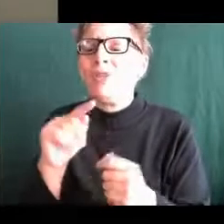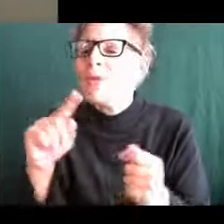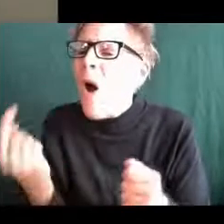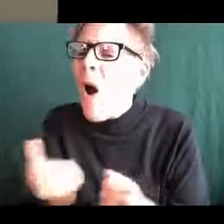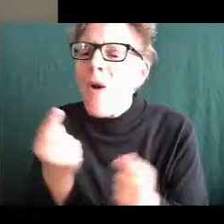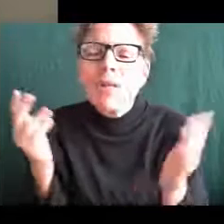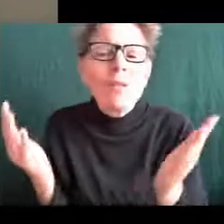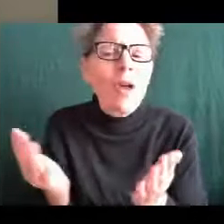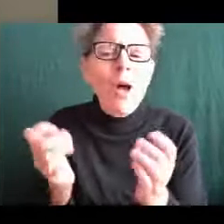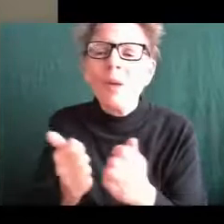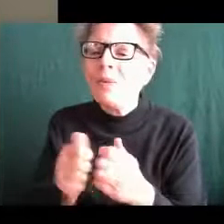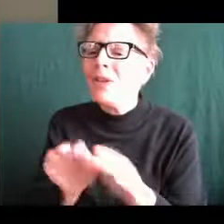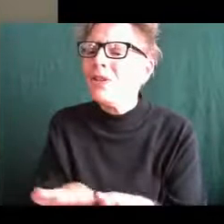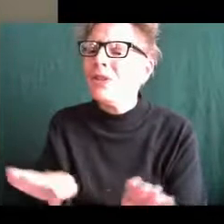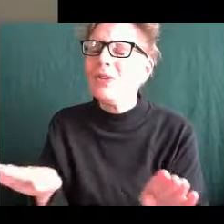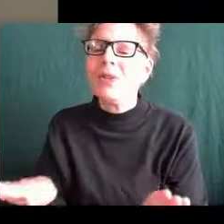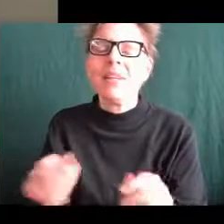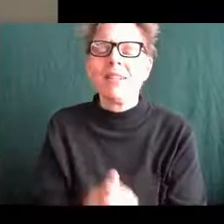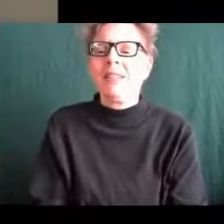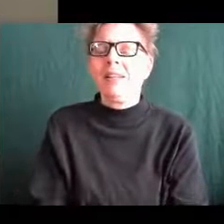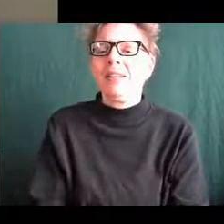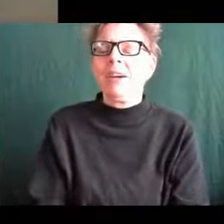kids about